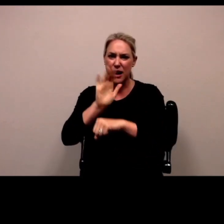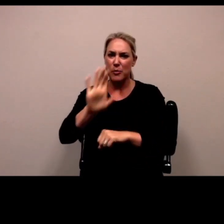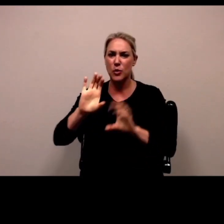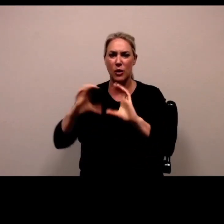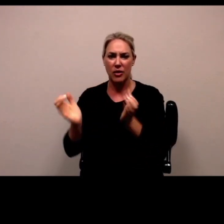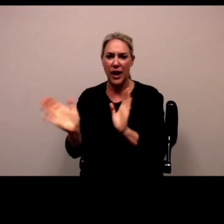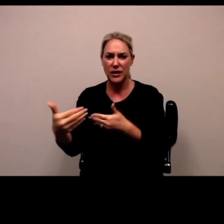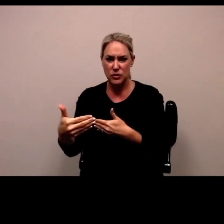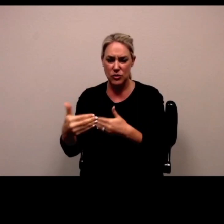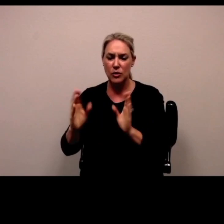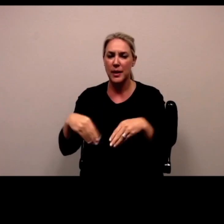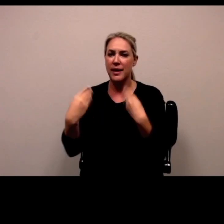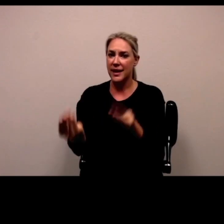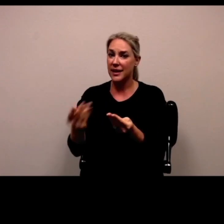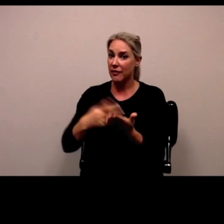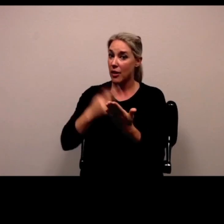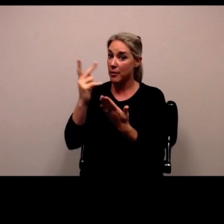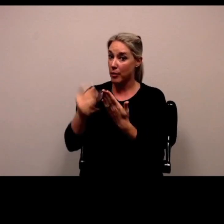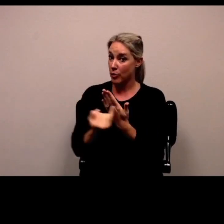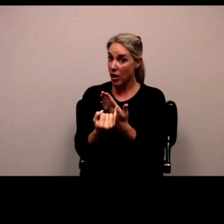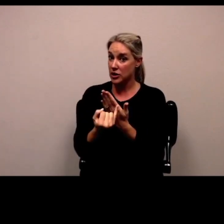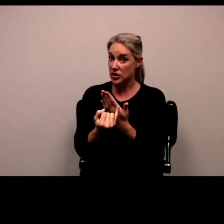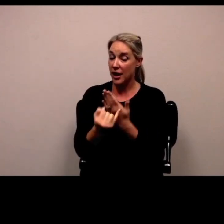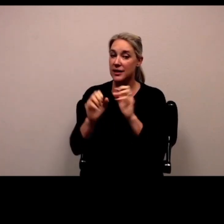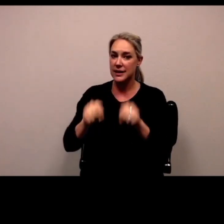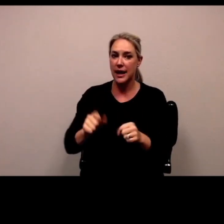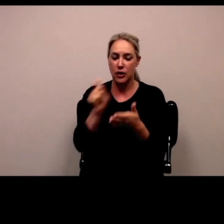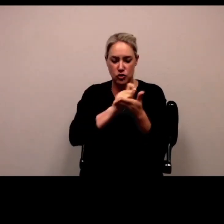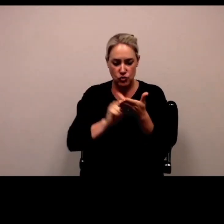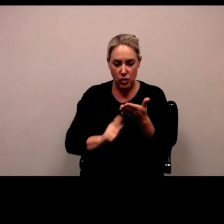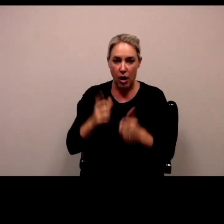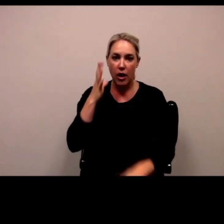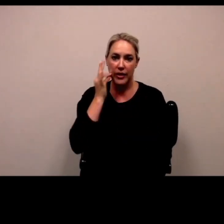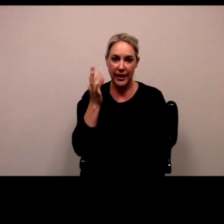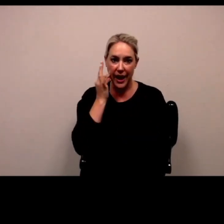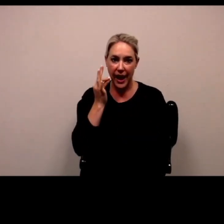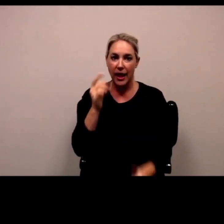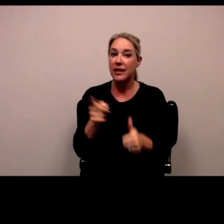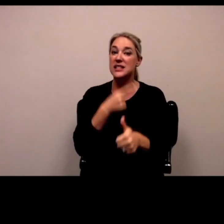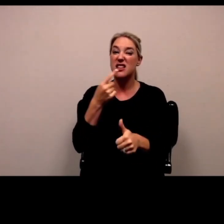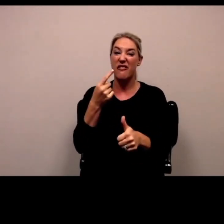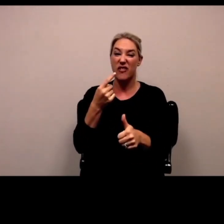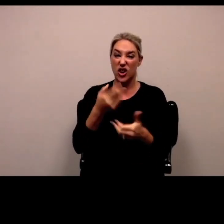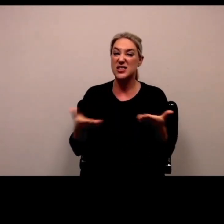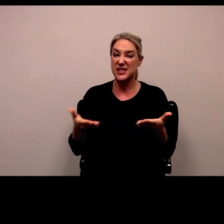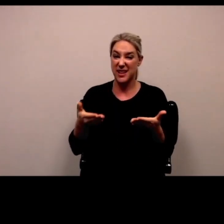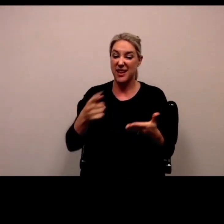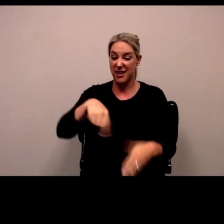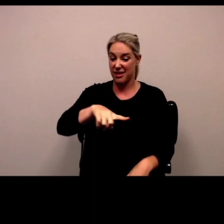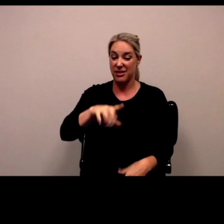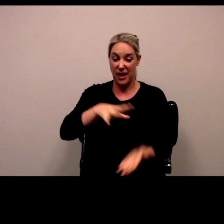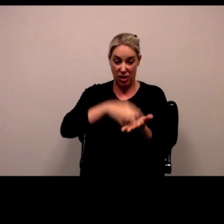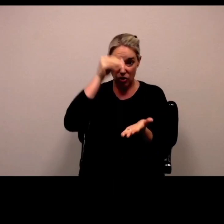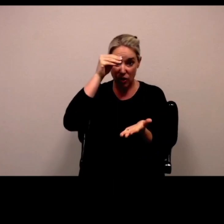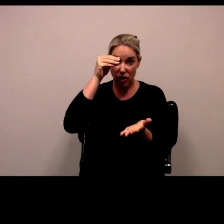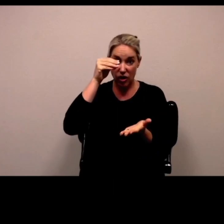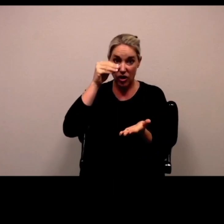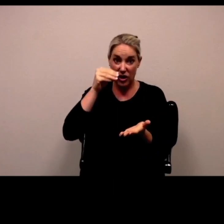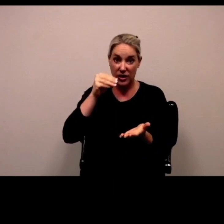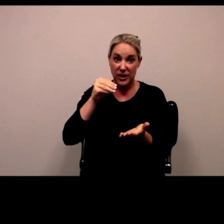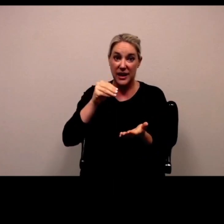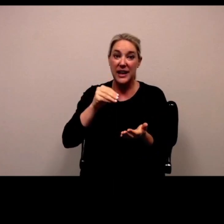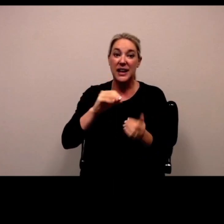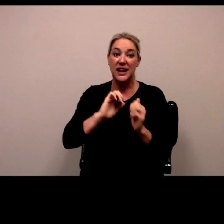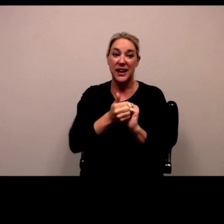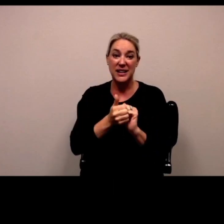to to draw that cat, because that's one of the first things they learn, that meow, meow, come on. And they're gonna get a million meows.